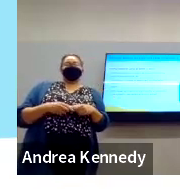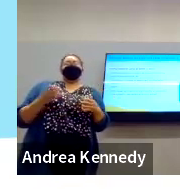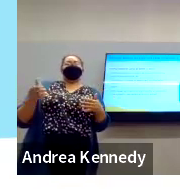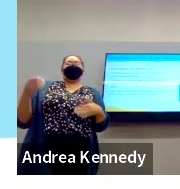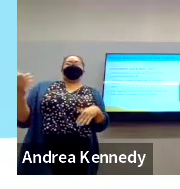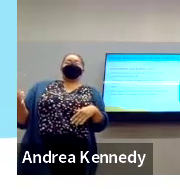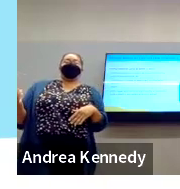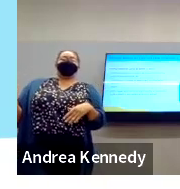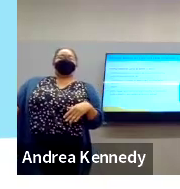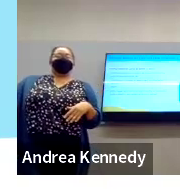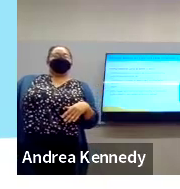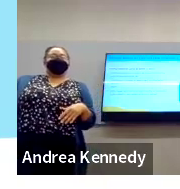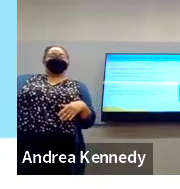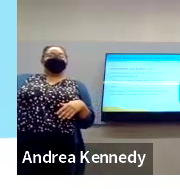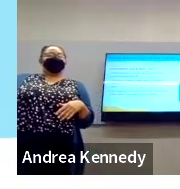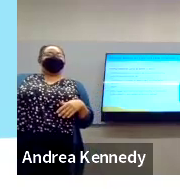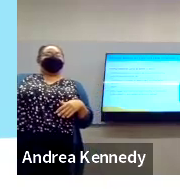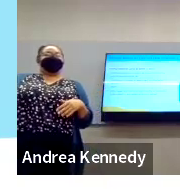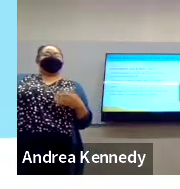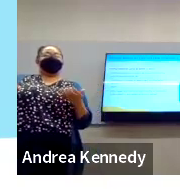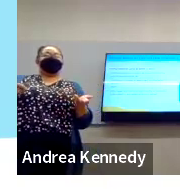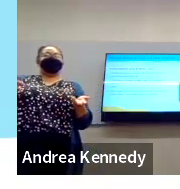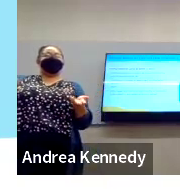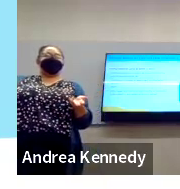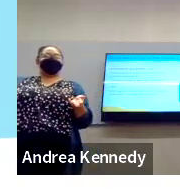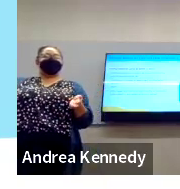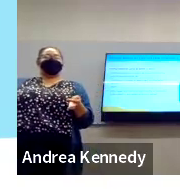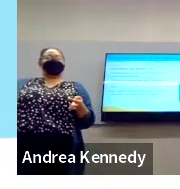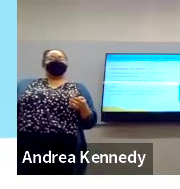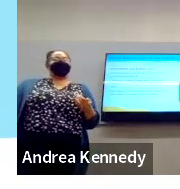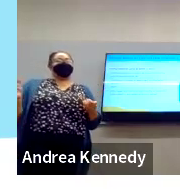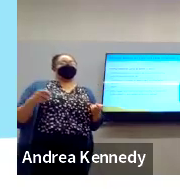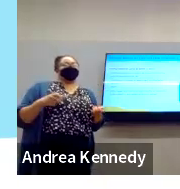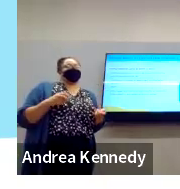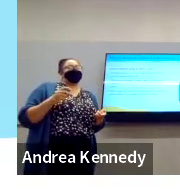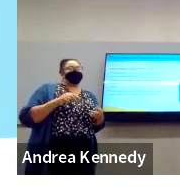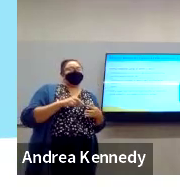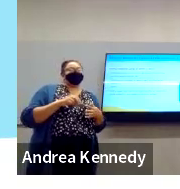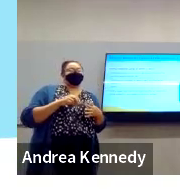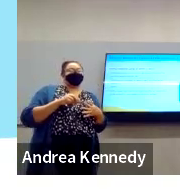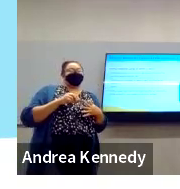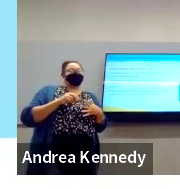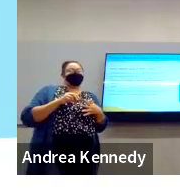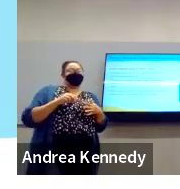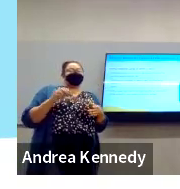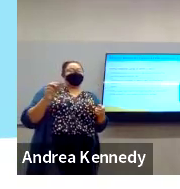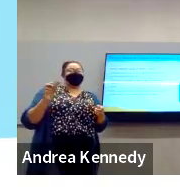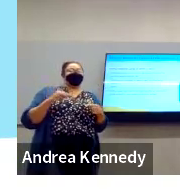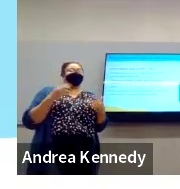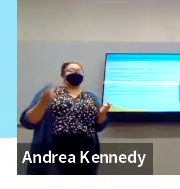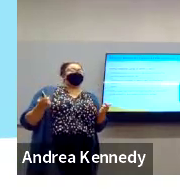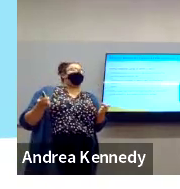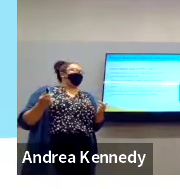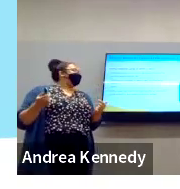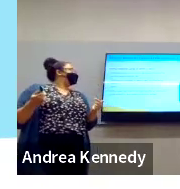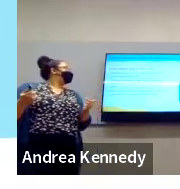process is completed. So utilities charged for vacant or newly rented units